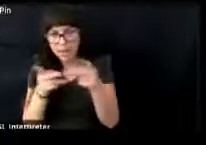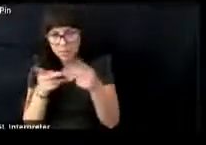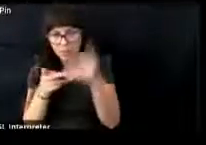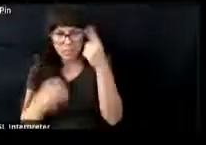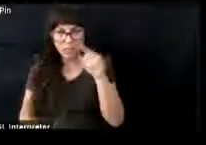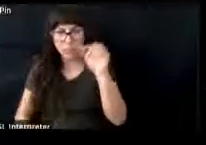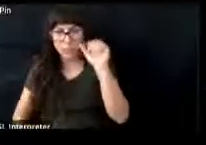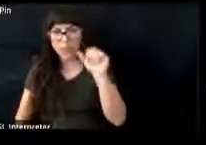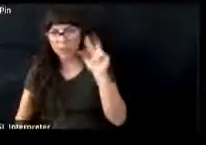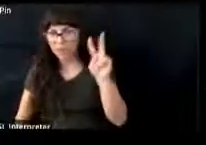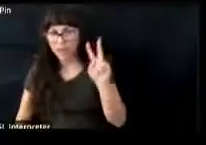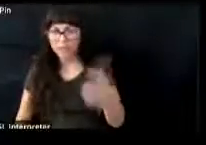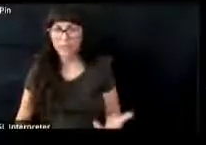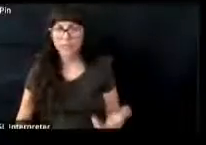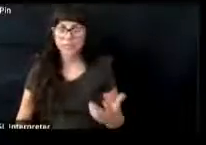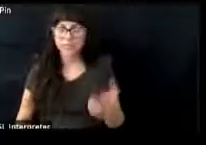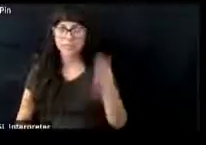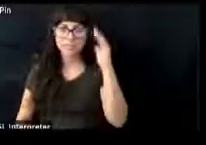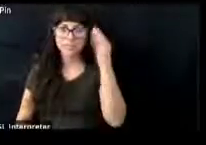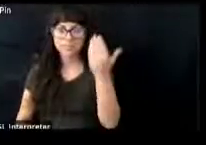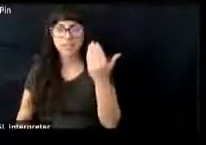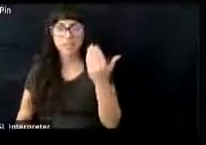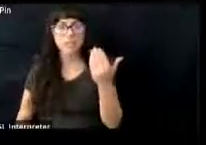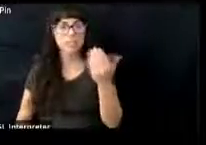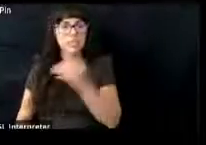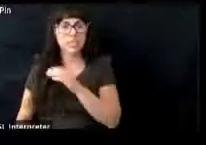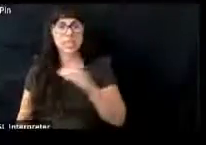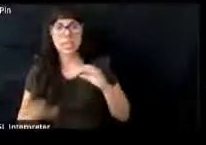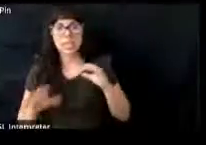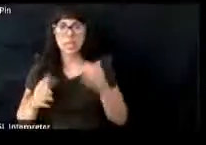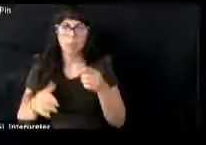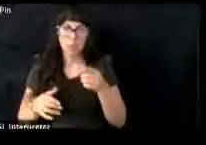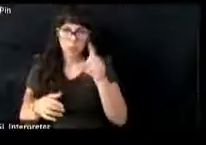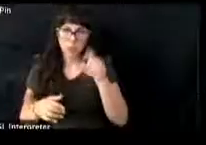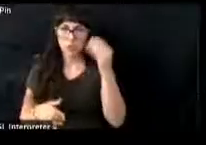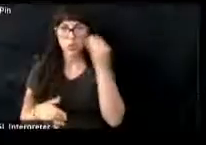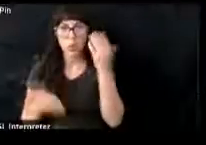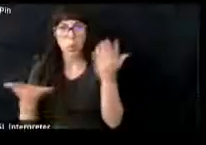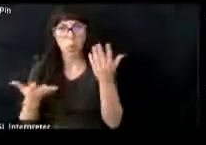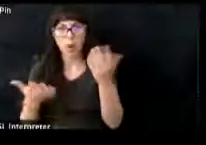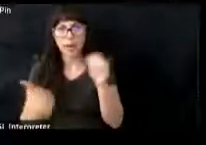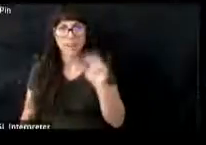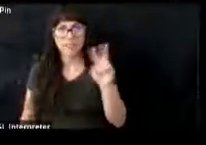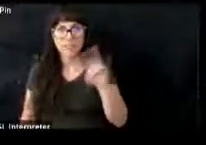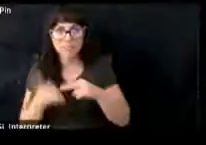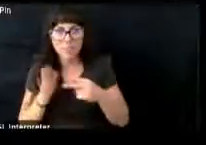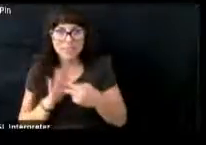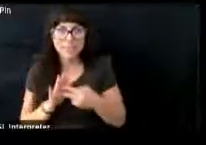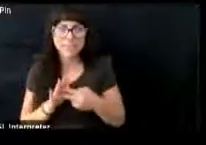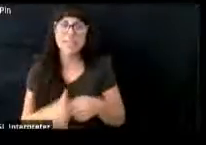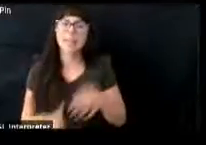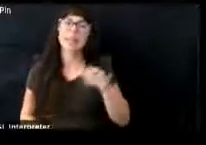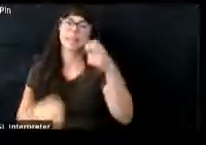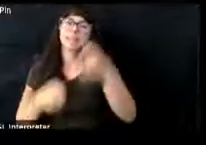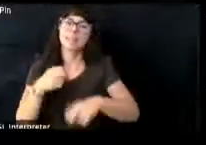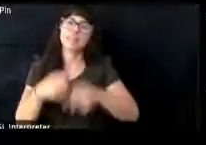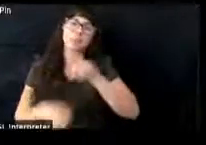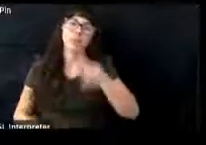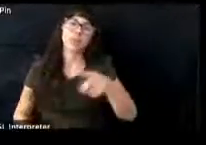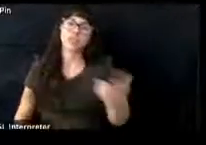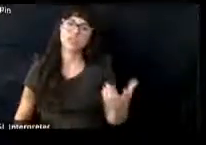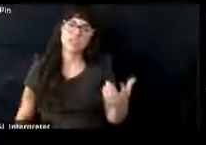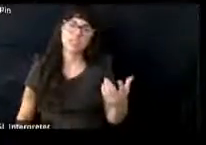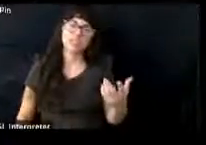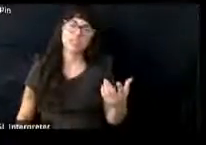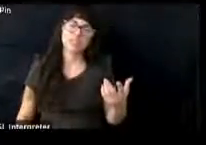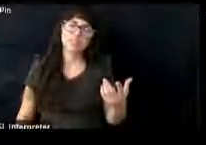Valley. It seems that the committee needs to know what the Antelope Valley is. That's a very difficult question to answer because it